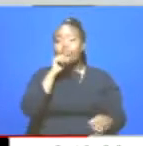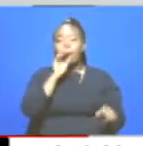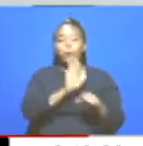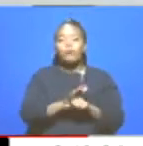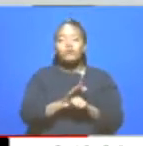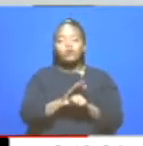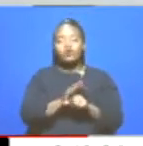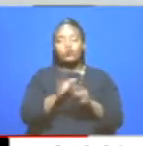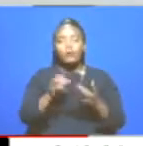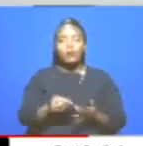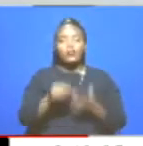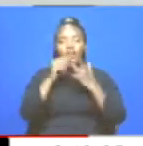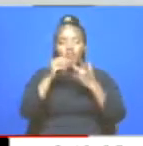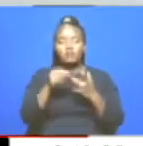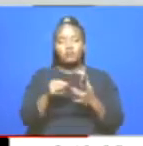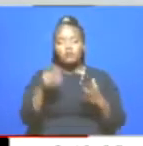the